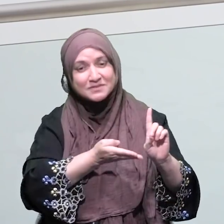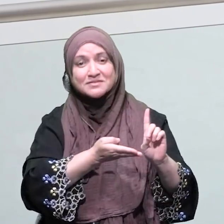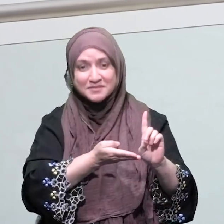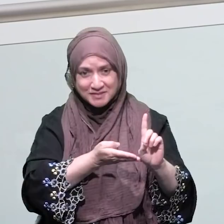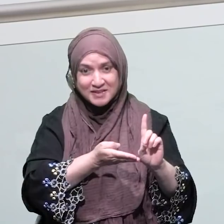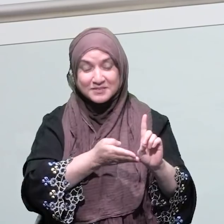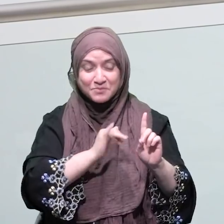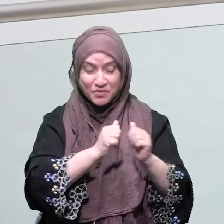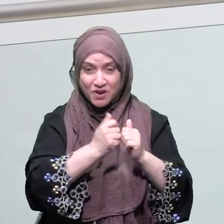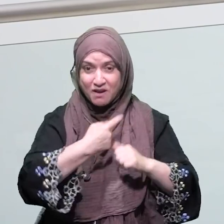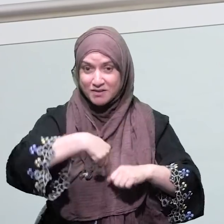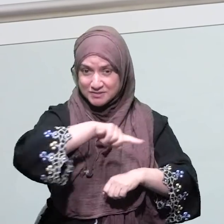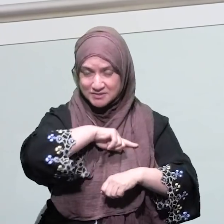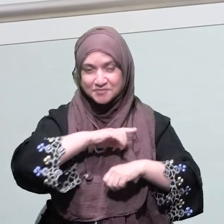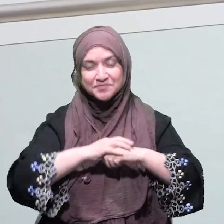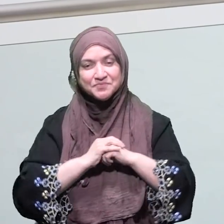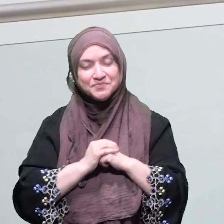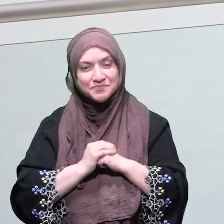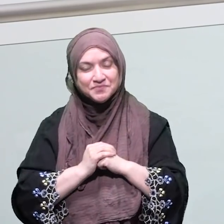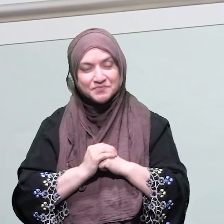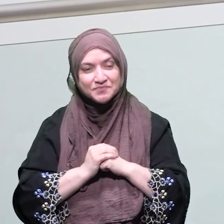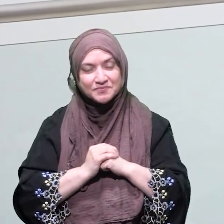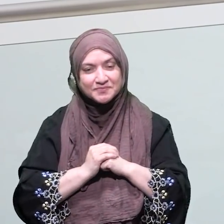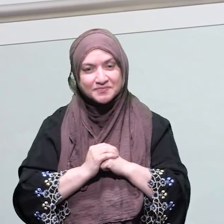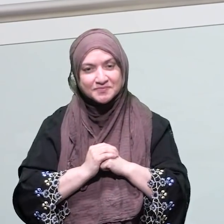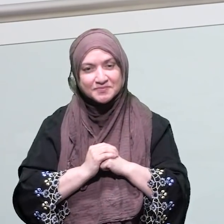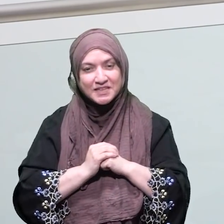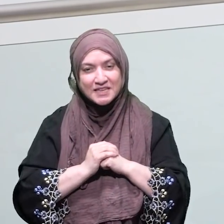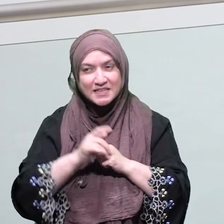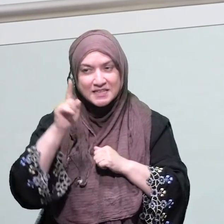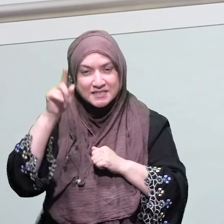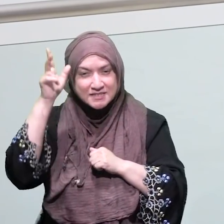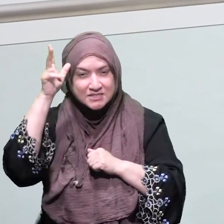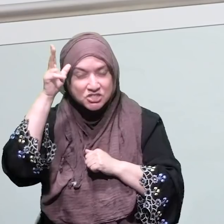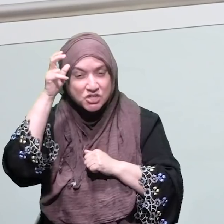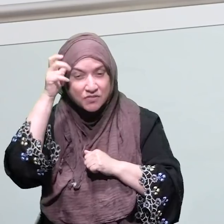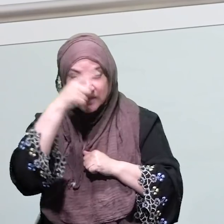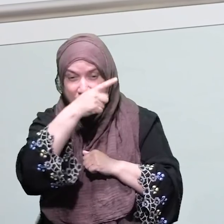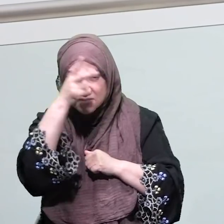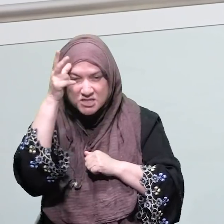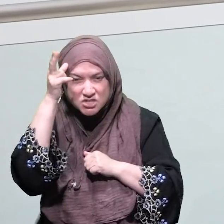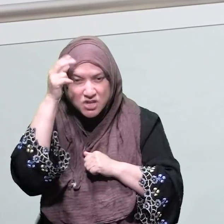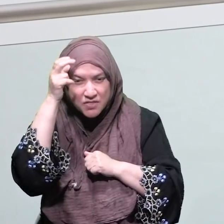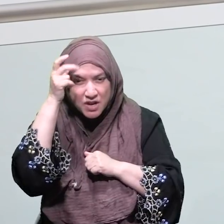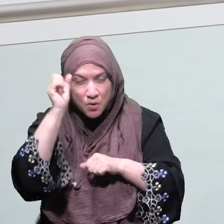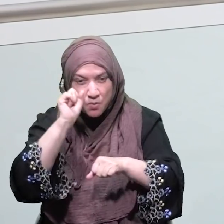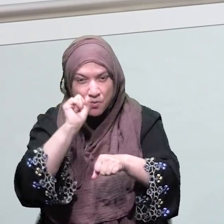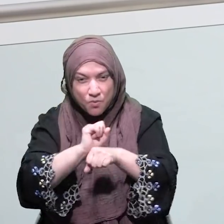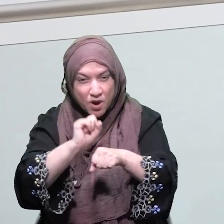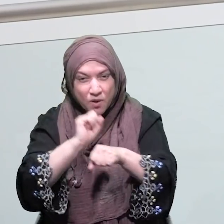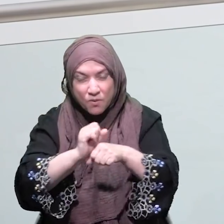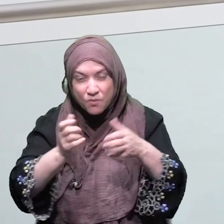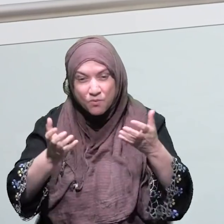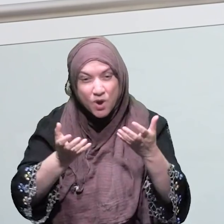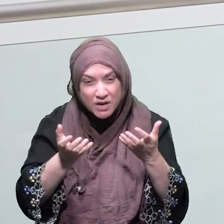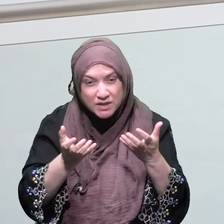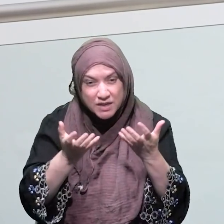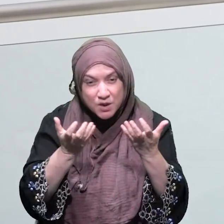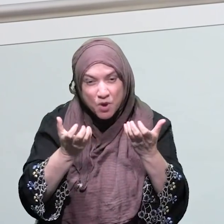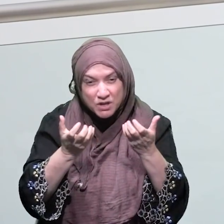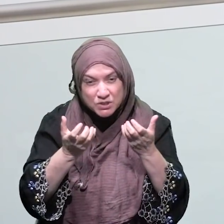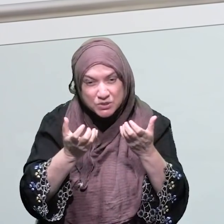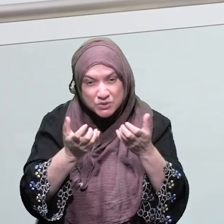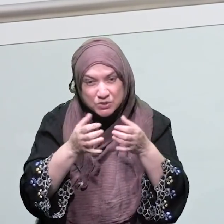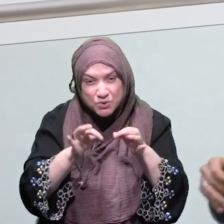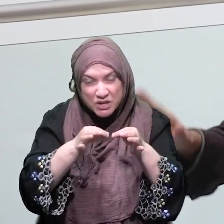says, the main tool of Shaytan is procrastination. Wait. He didn't tell you don't pray when you went to sleep at night. He